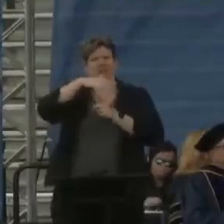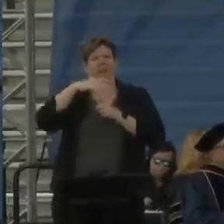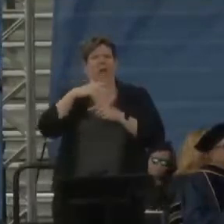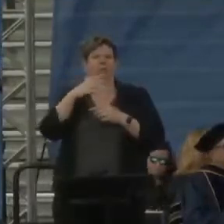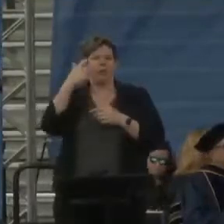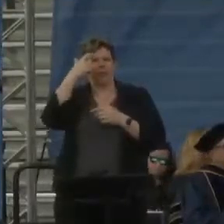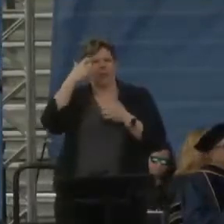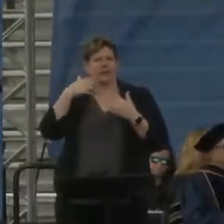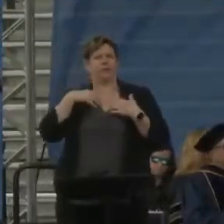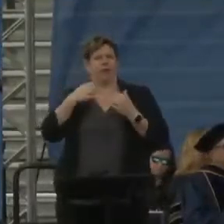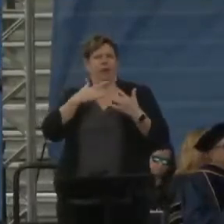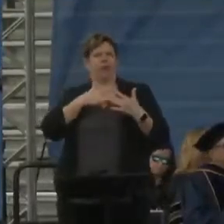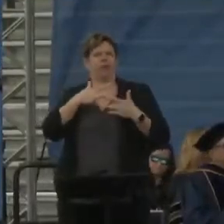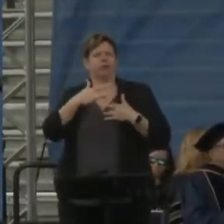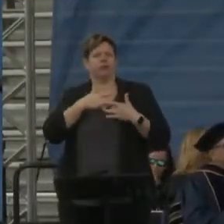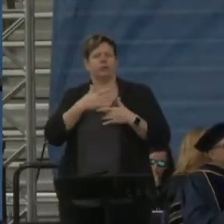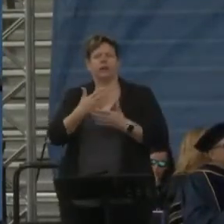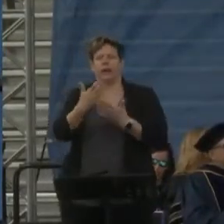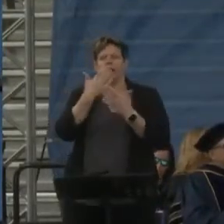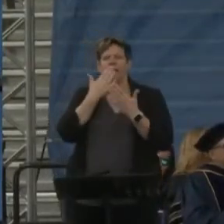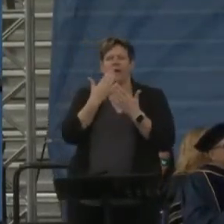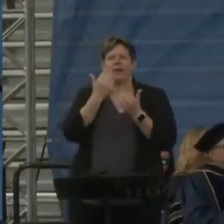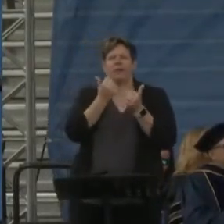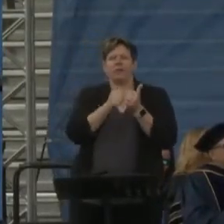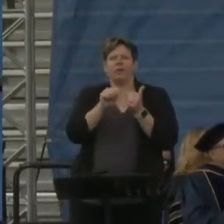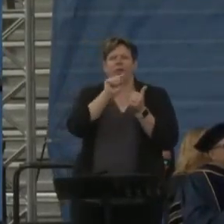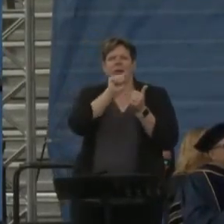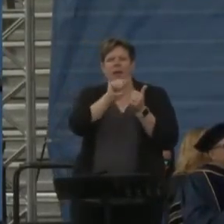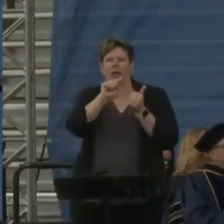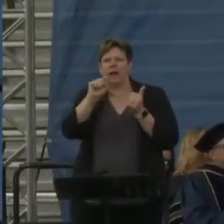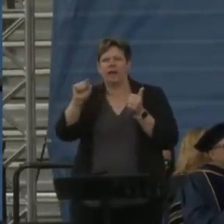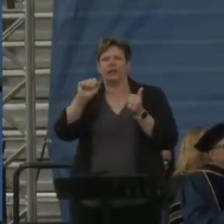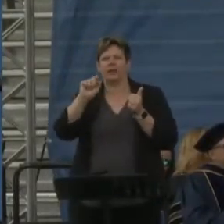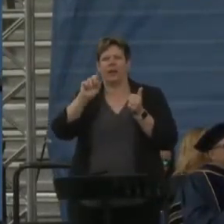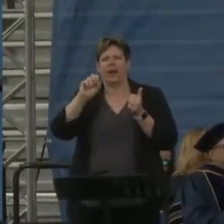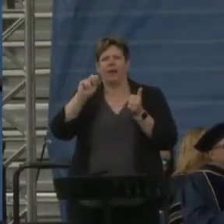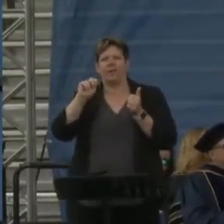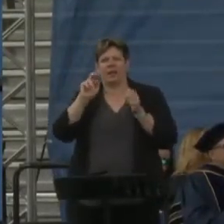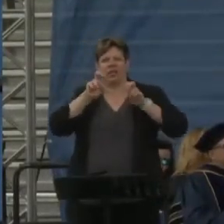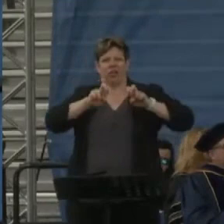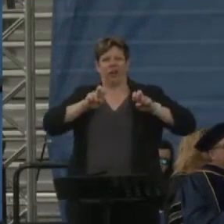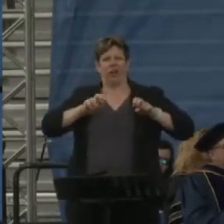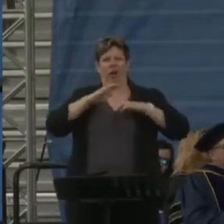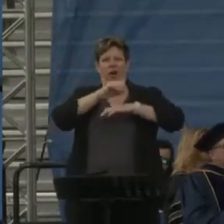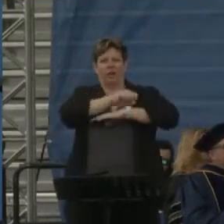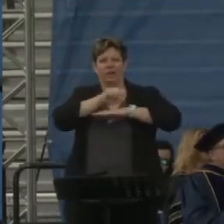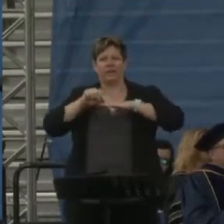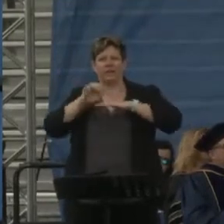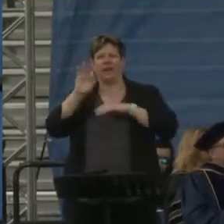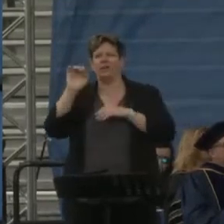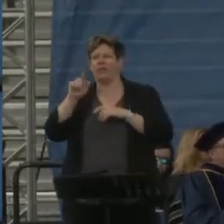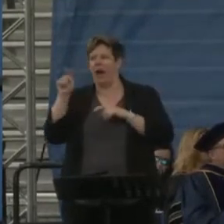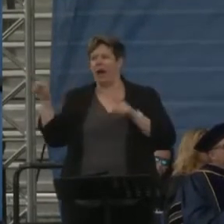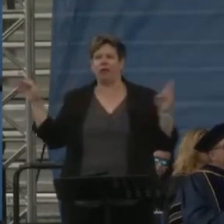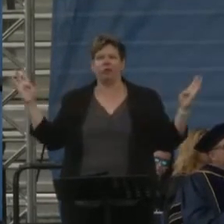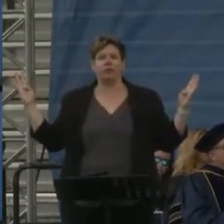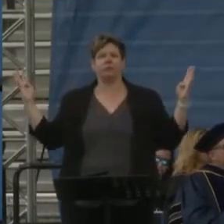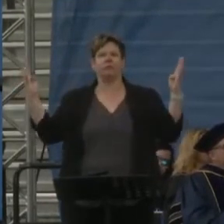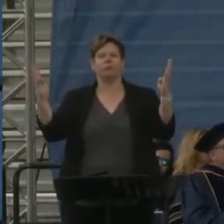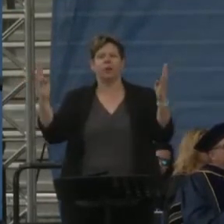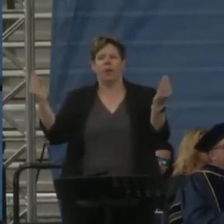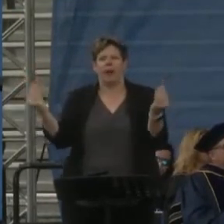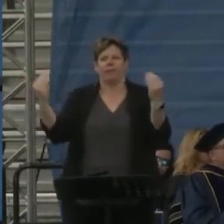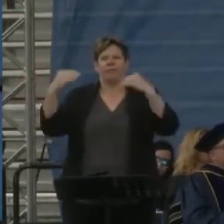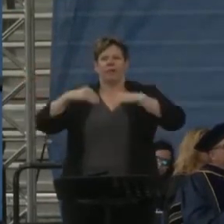crisis. Thank you to each and every one of the administrators who sit behind me, faculty who have gifted their knowledge to